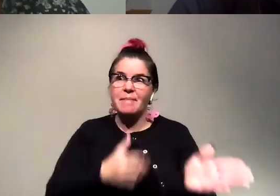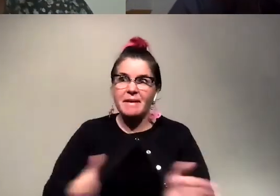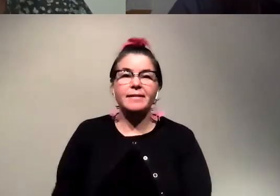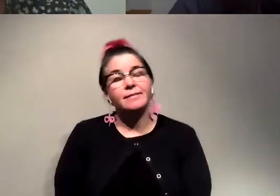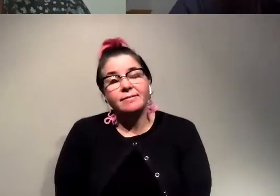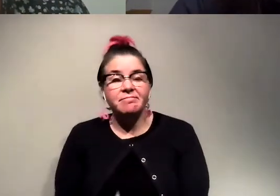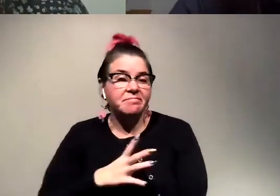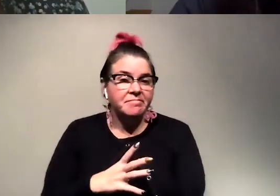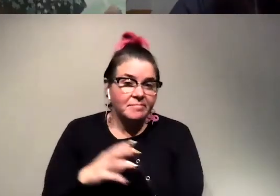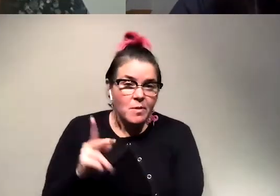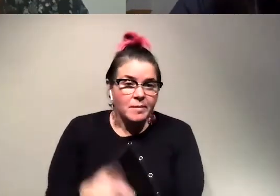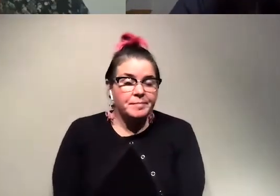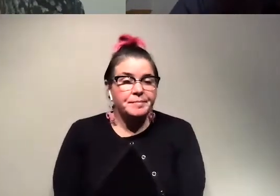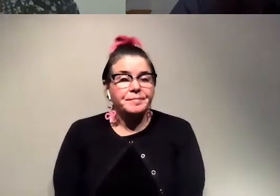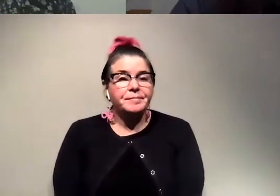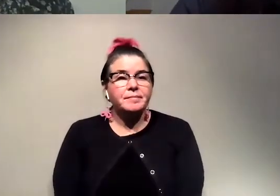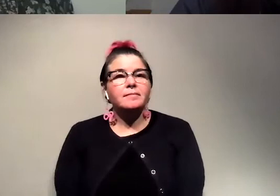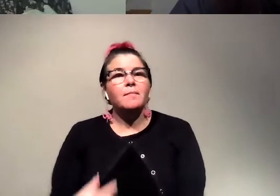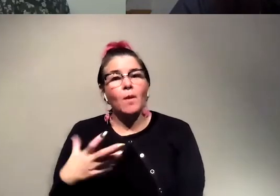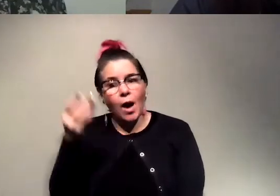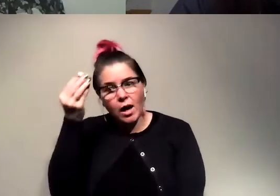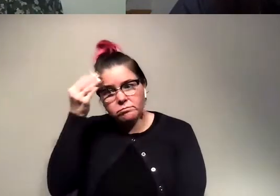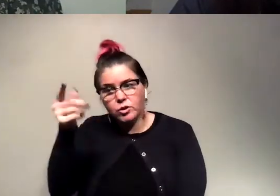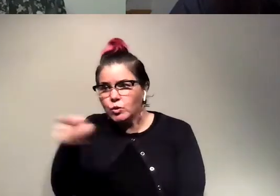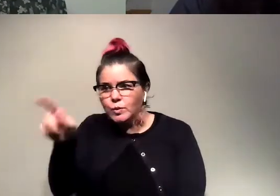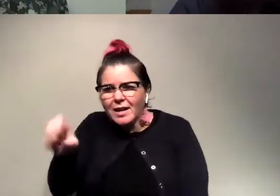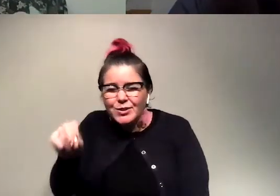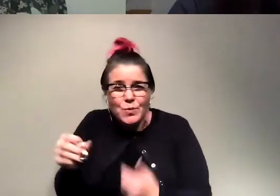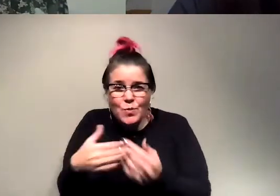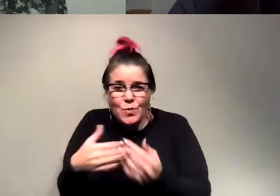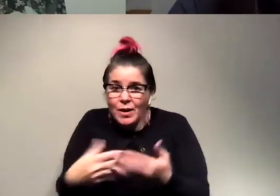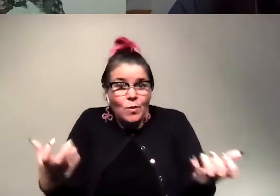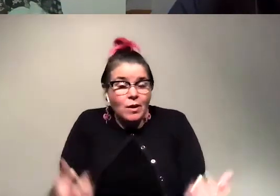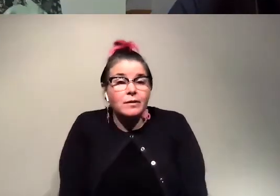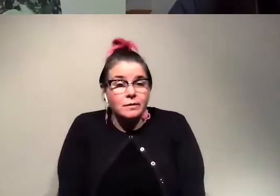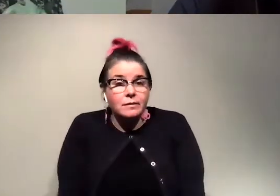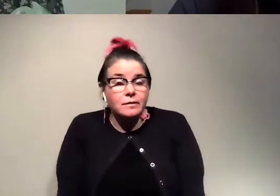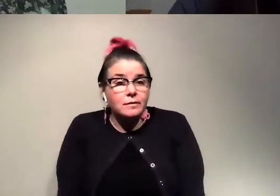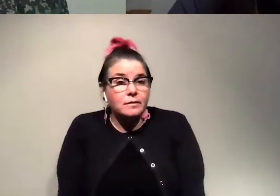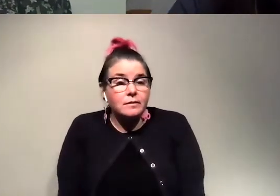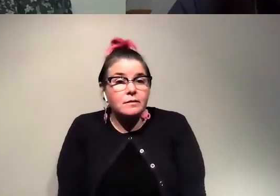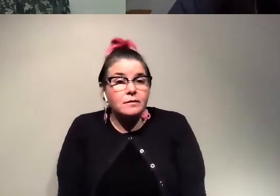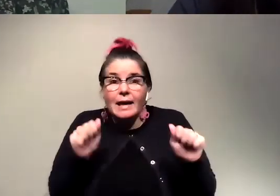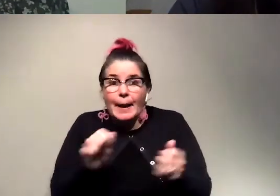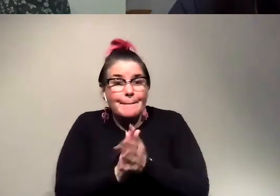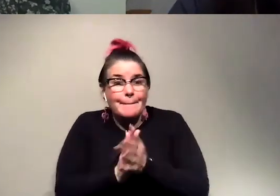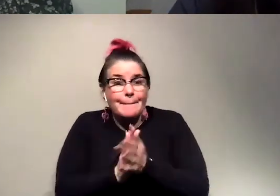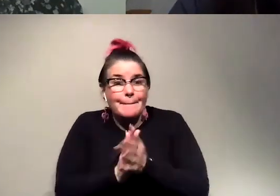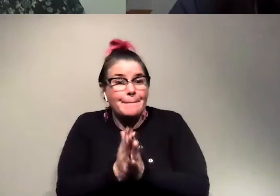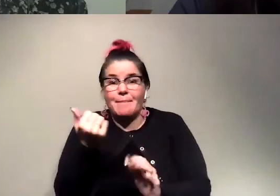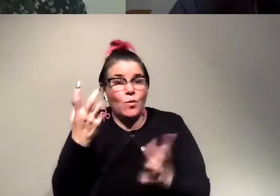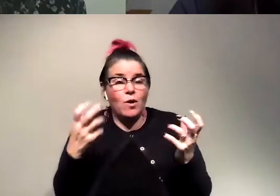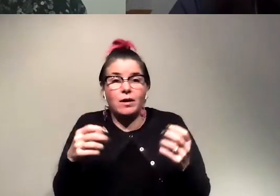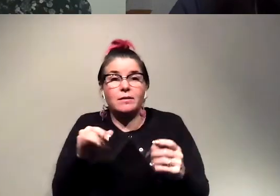okay. But I want you to know that you can do anything that you want to do. You can be anyone that you want to be. So if you want to be